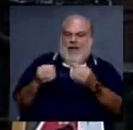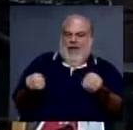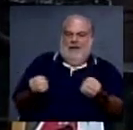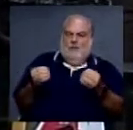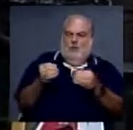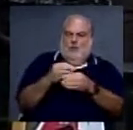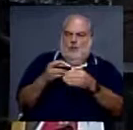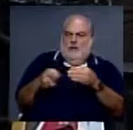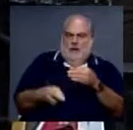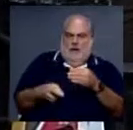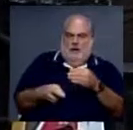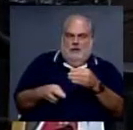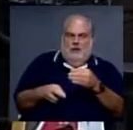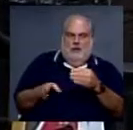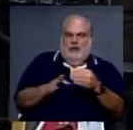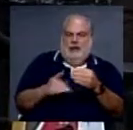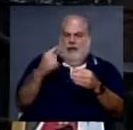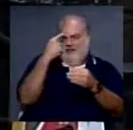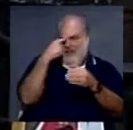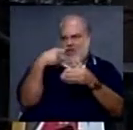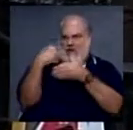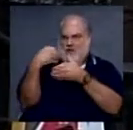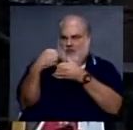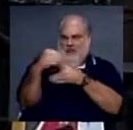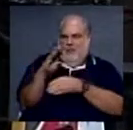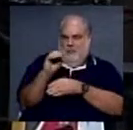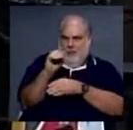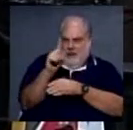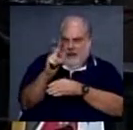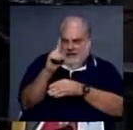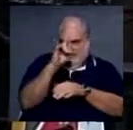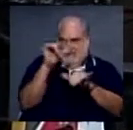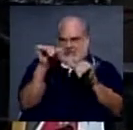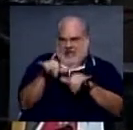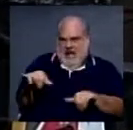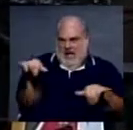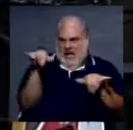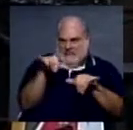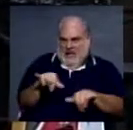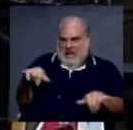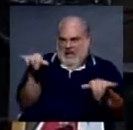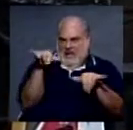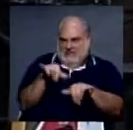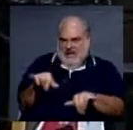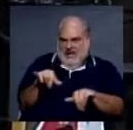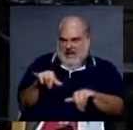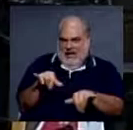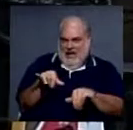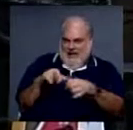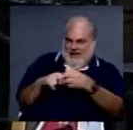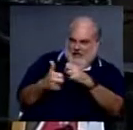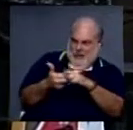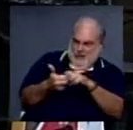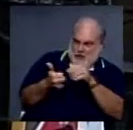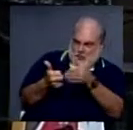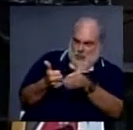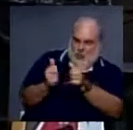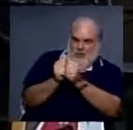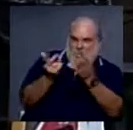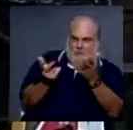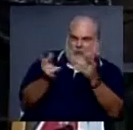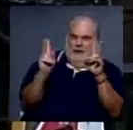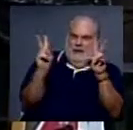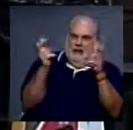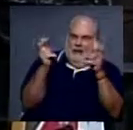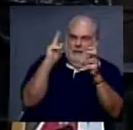We never think outside the box. We never look at an issue without being politically correct, and